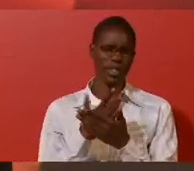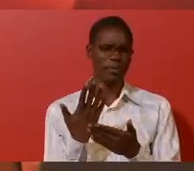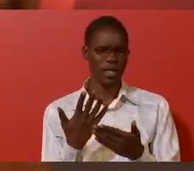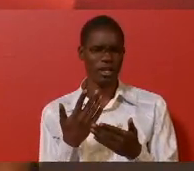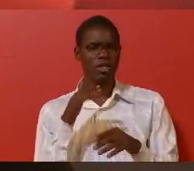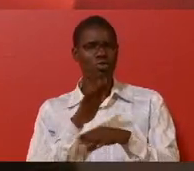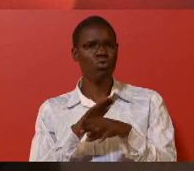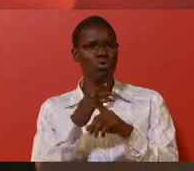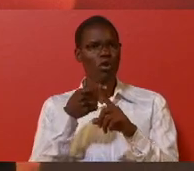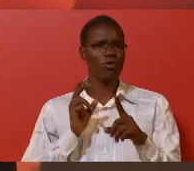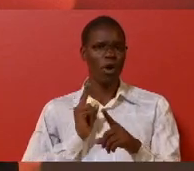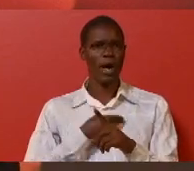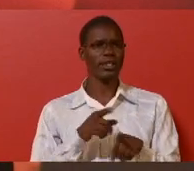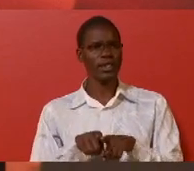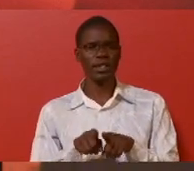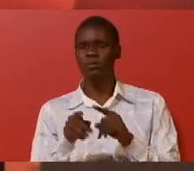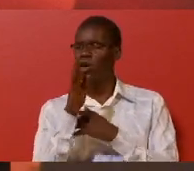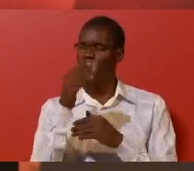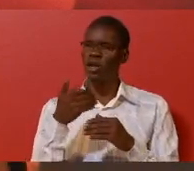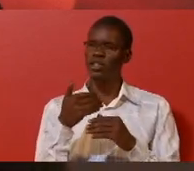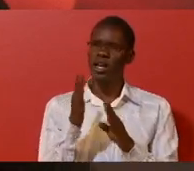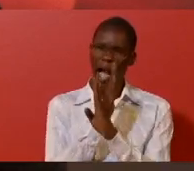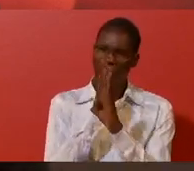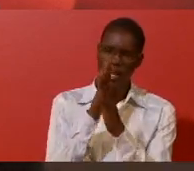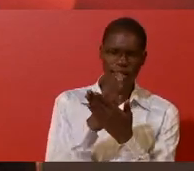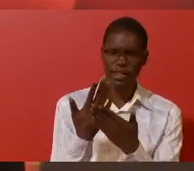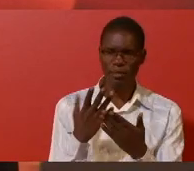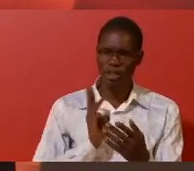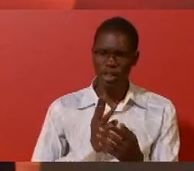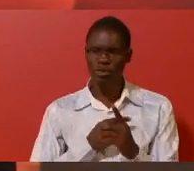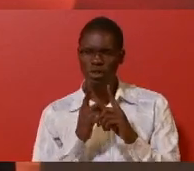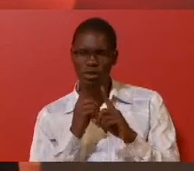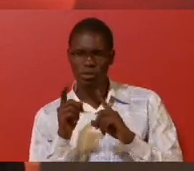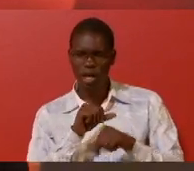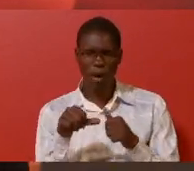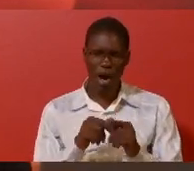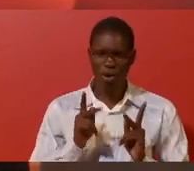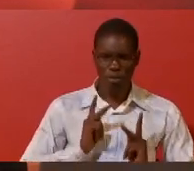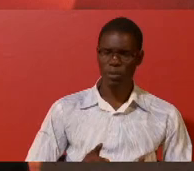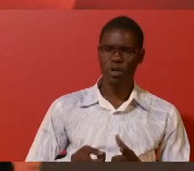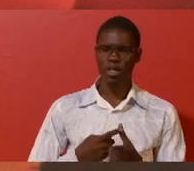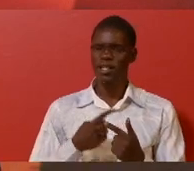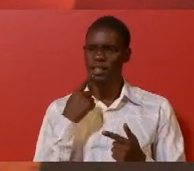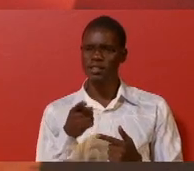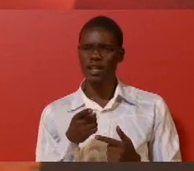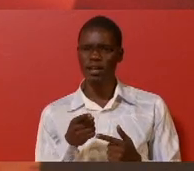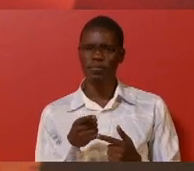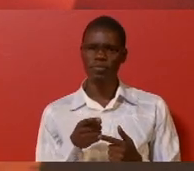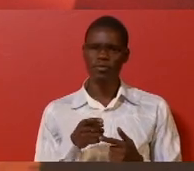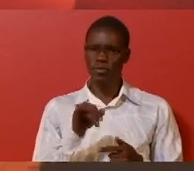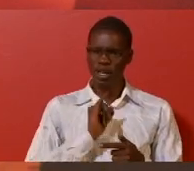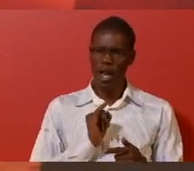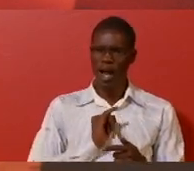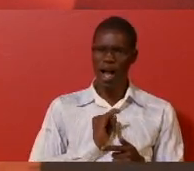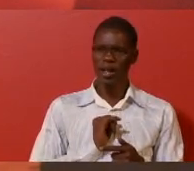And God is not. Sometimes we speak with people and they say, but, you know, don't I deserve the right